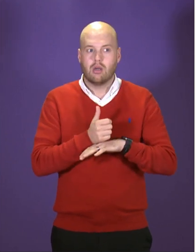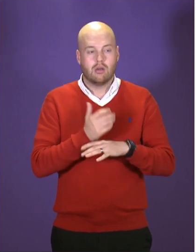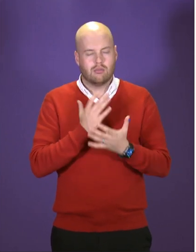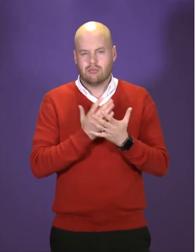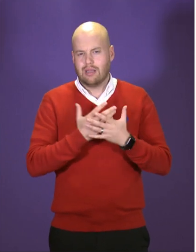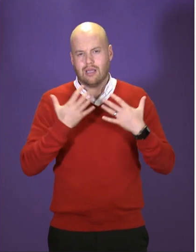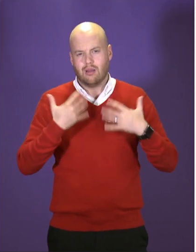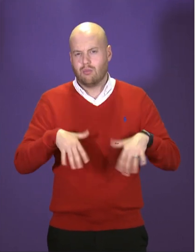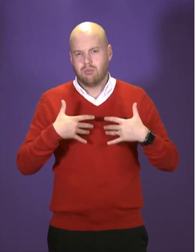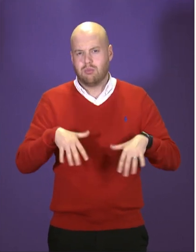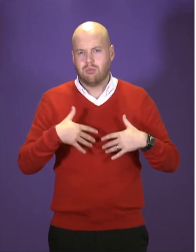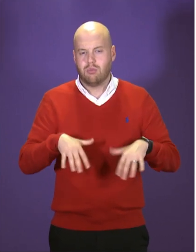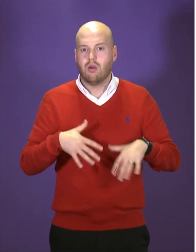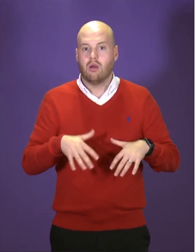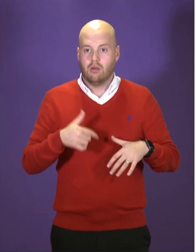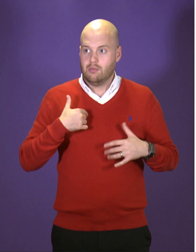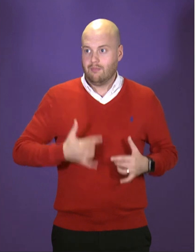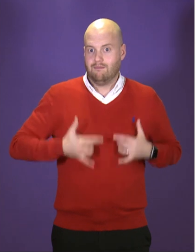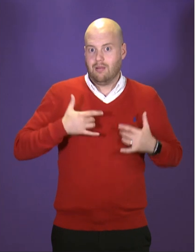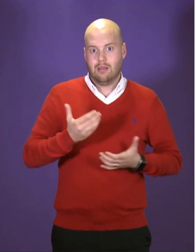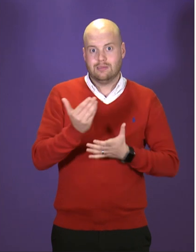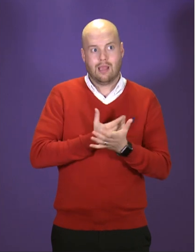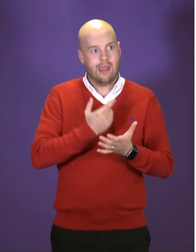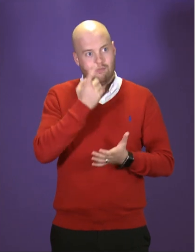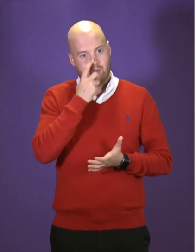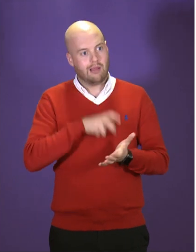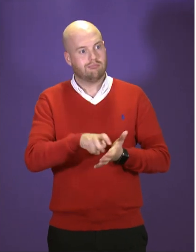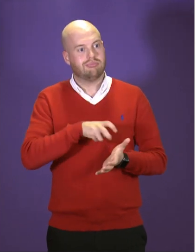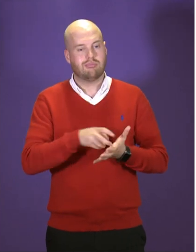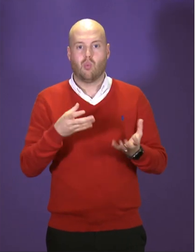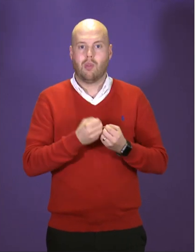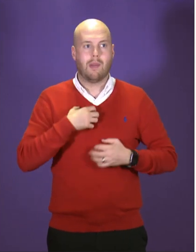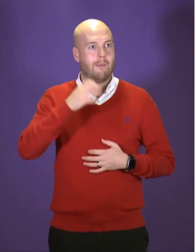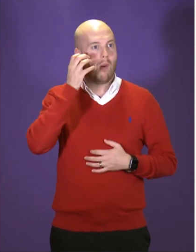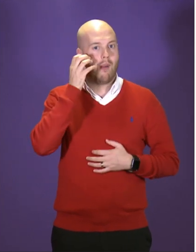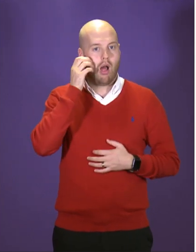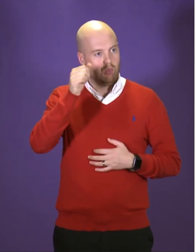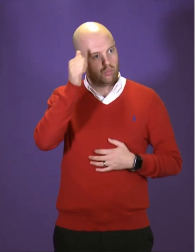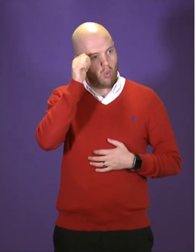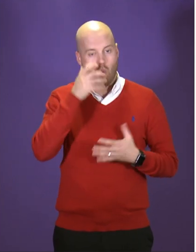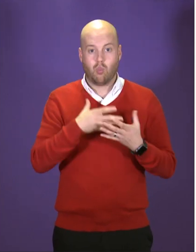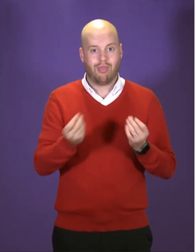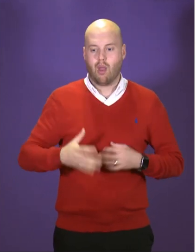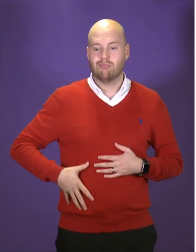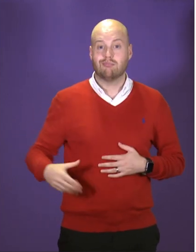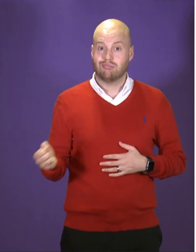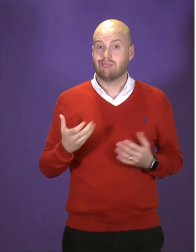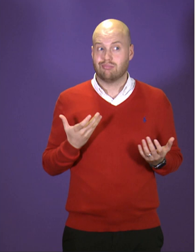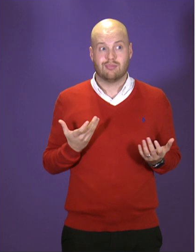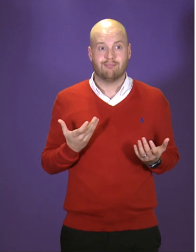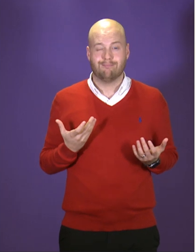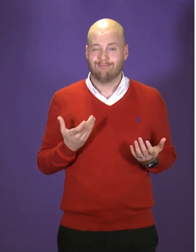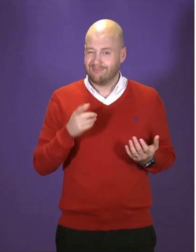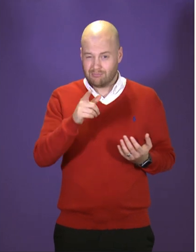opened up, and today more and more investment has come into that particular area. Again, this is not rocket science, this is